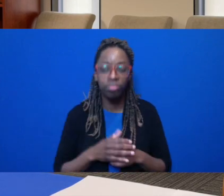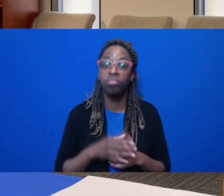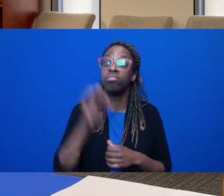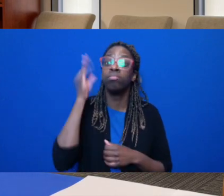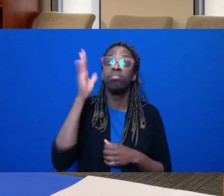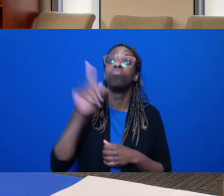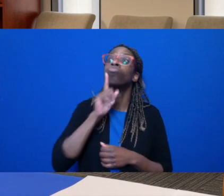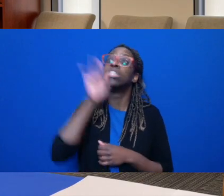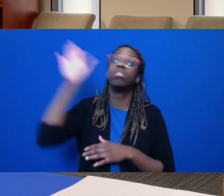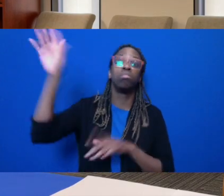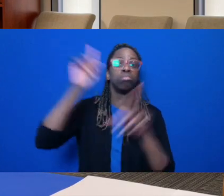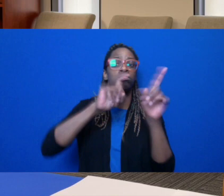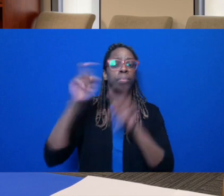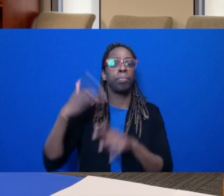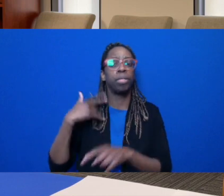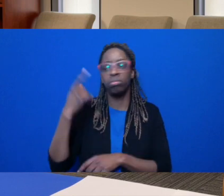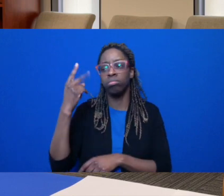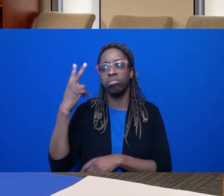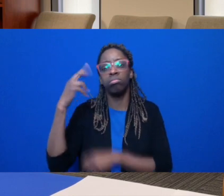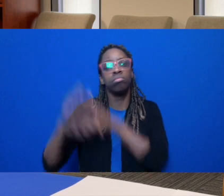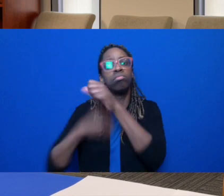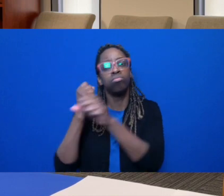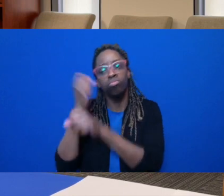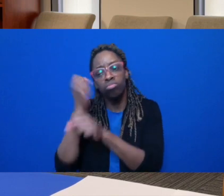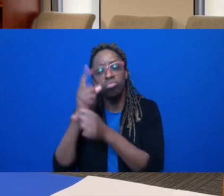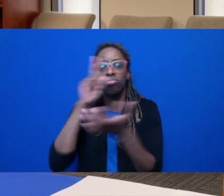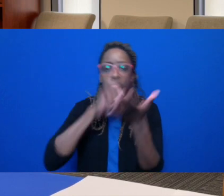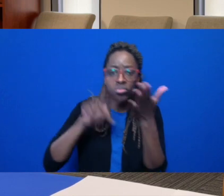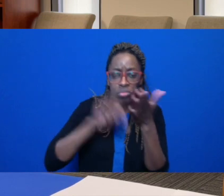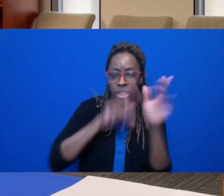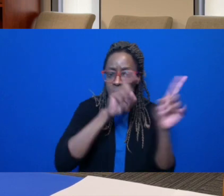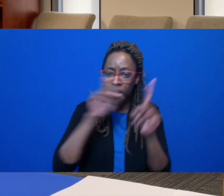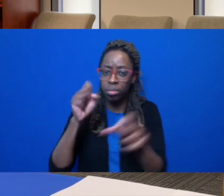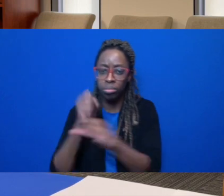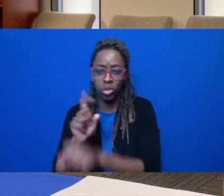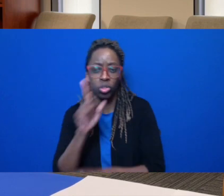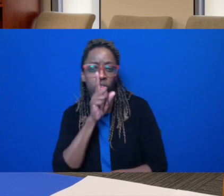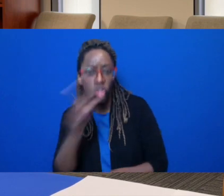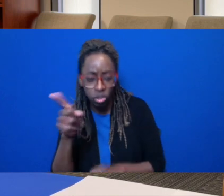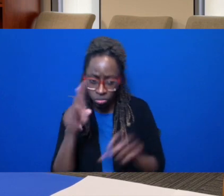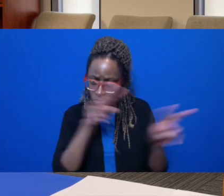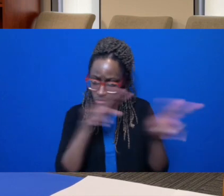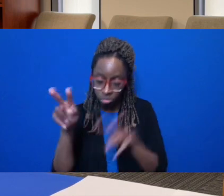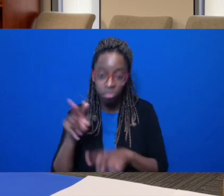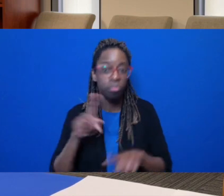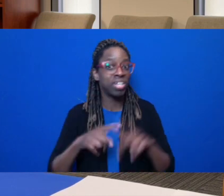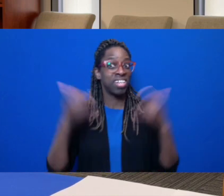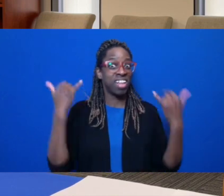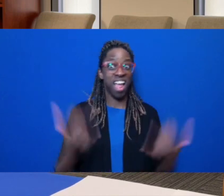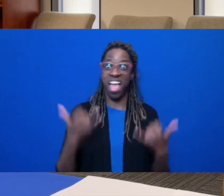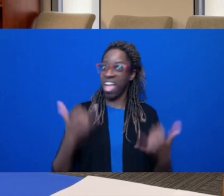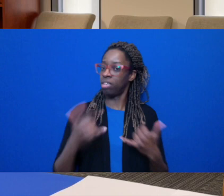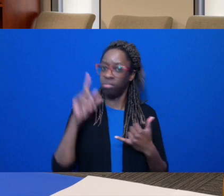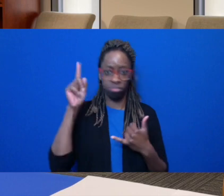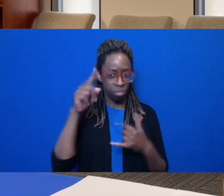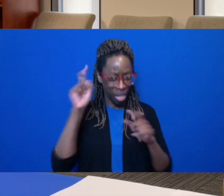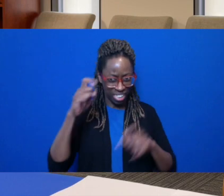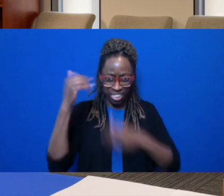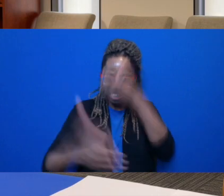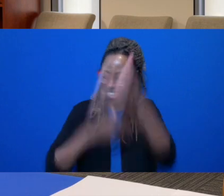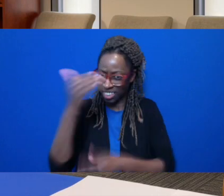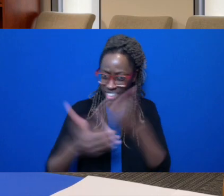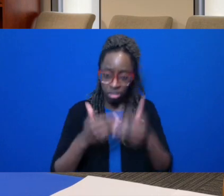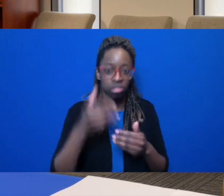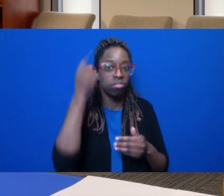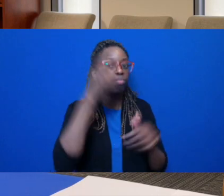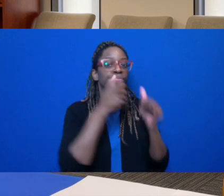process as any other vaccine in the history of vaccine development. And what I like to remind people is that there's